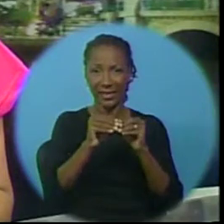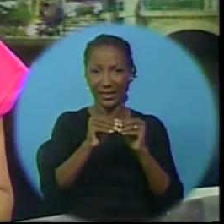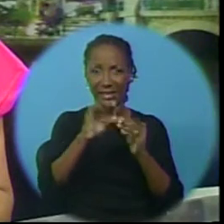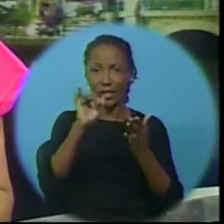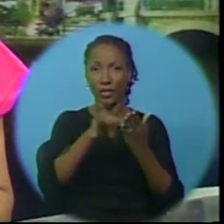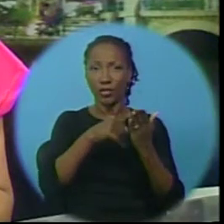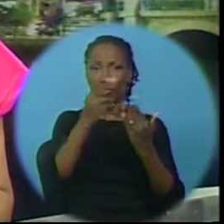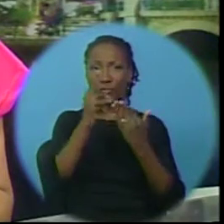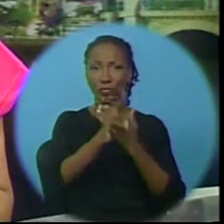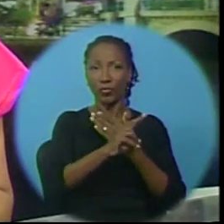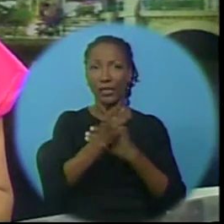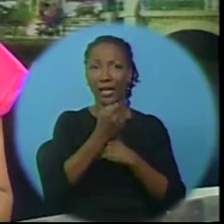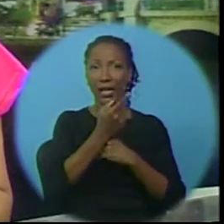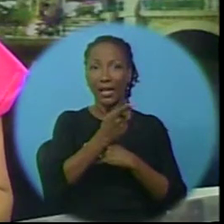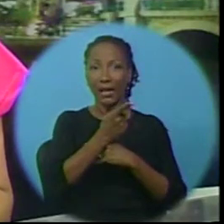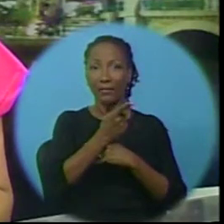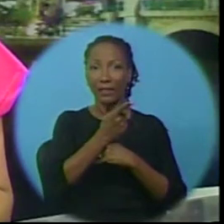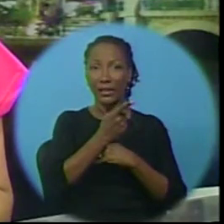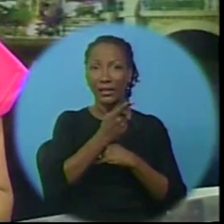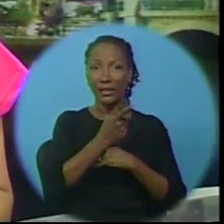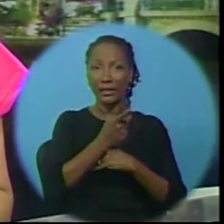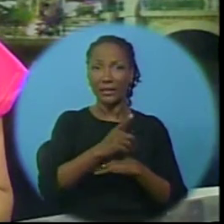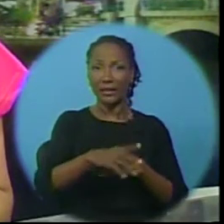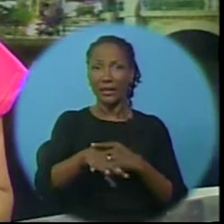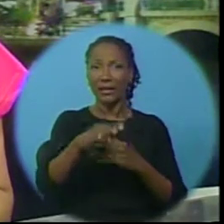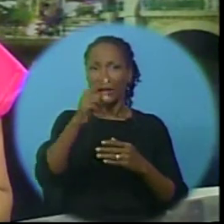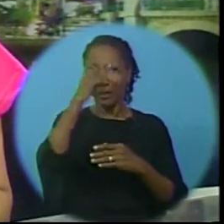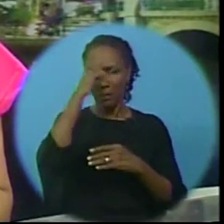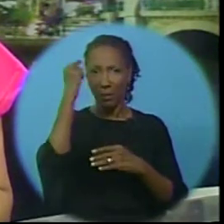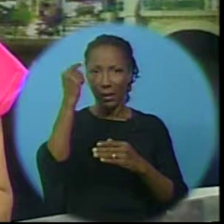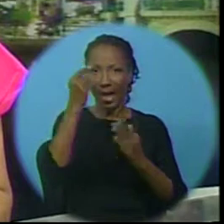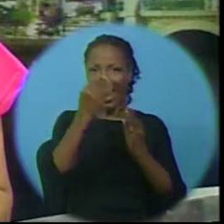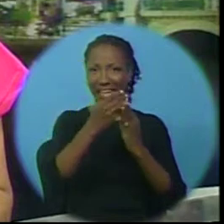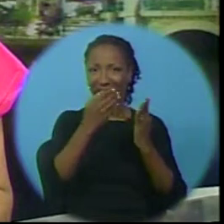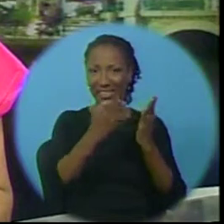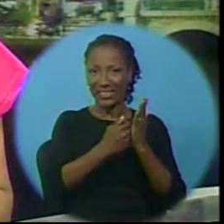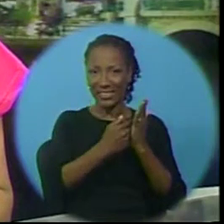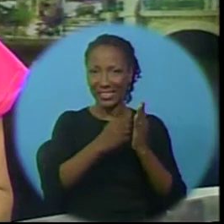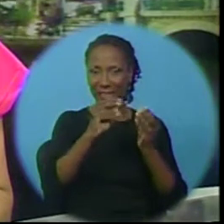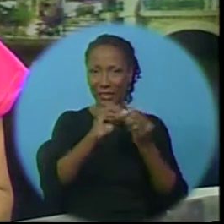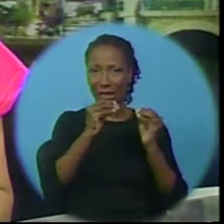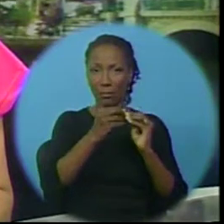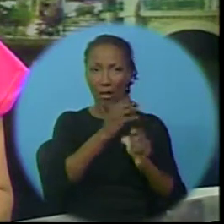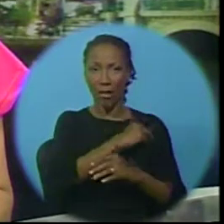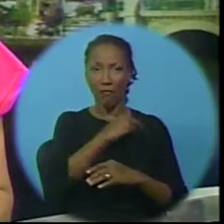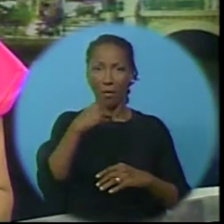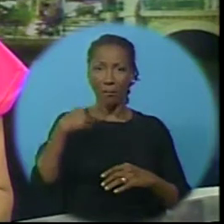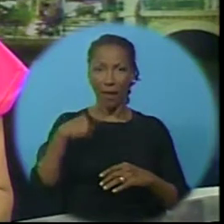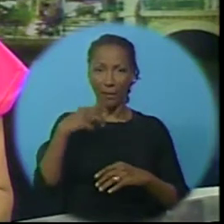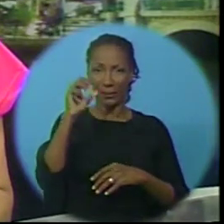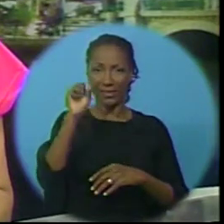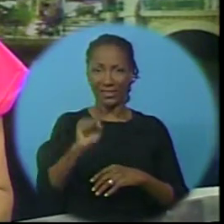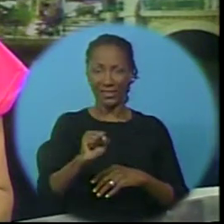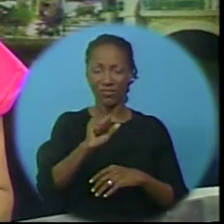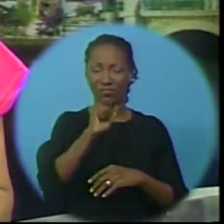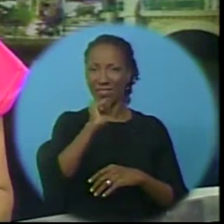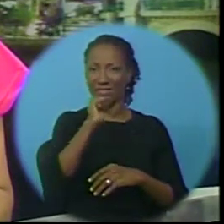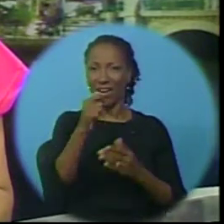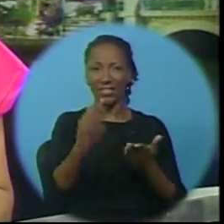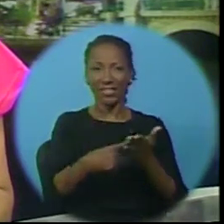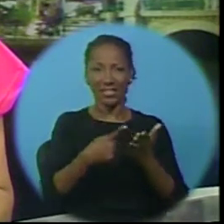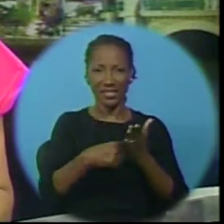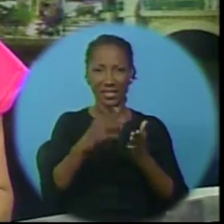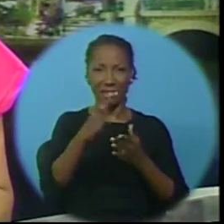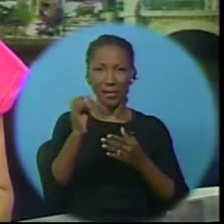detrimental to the economic development of CARICOM as the blacklisting of a number of member states was not tabled by the EU